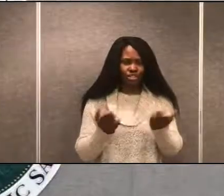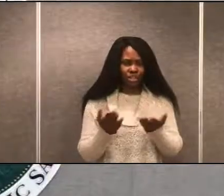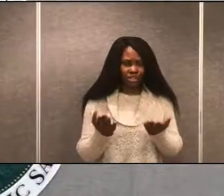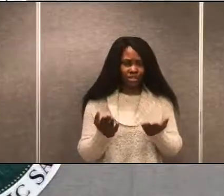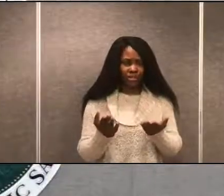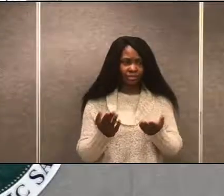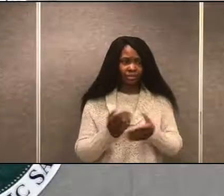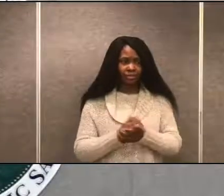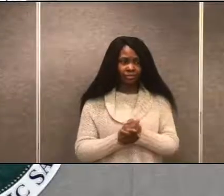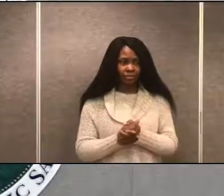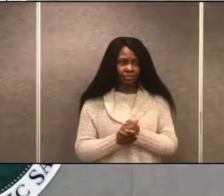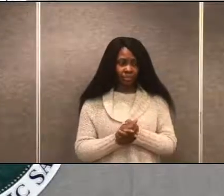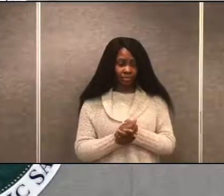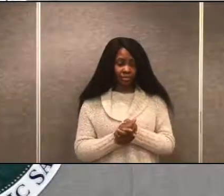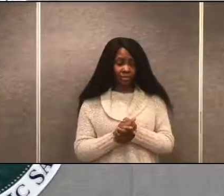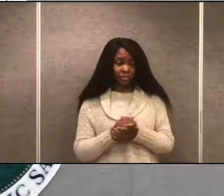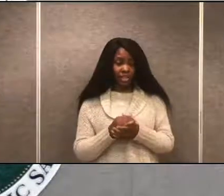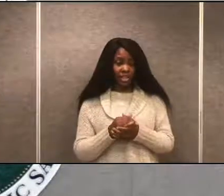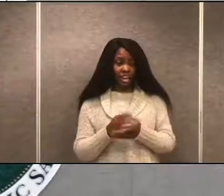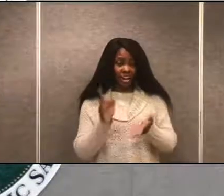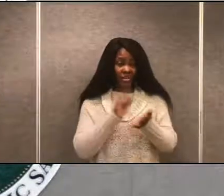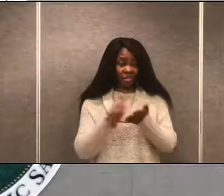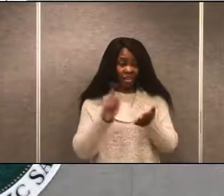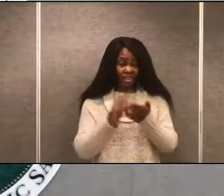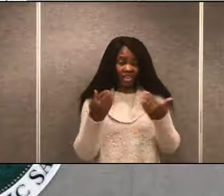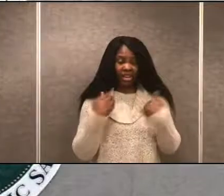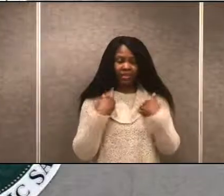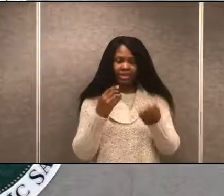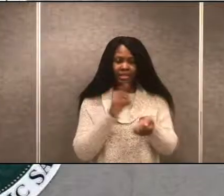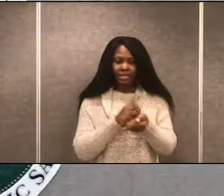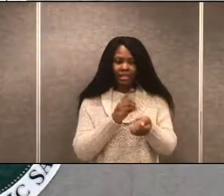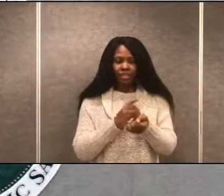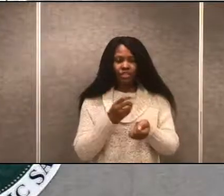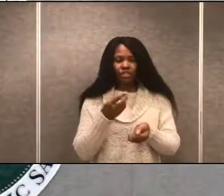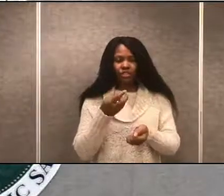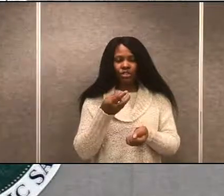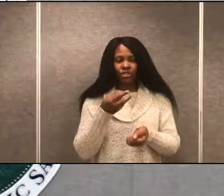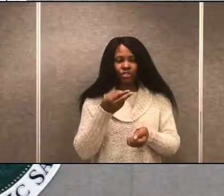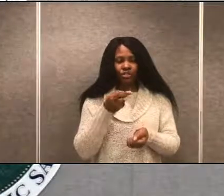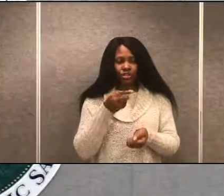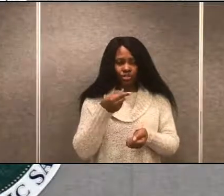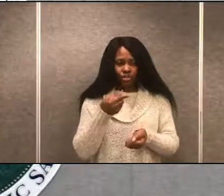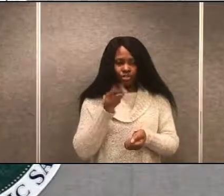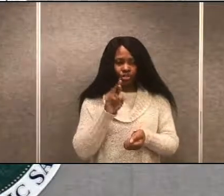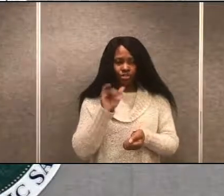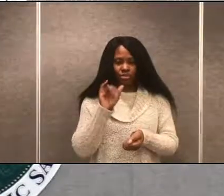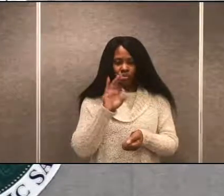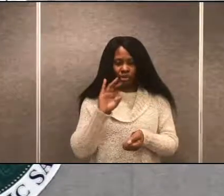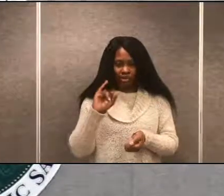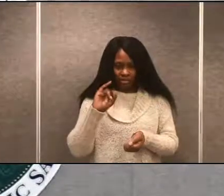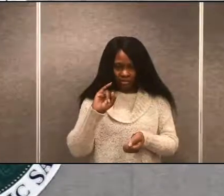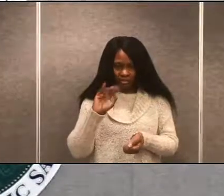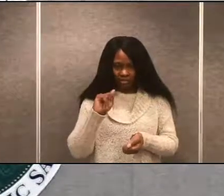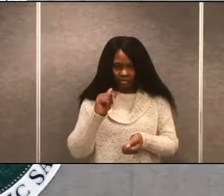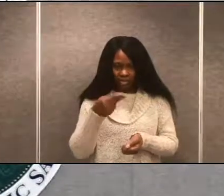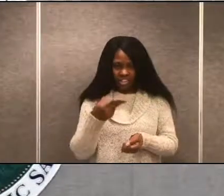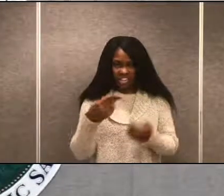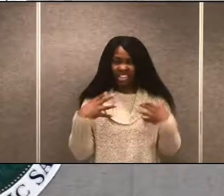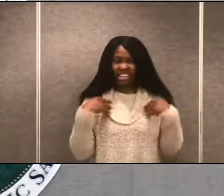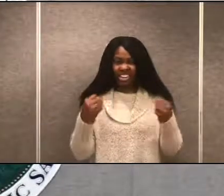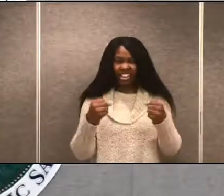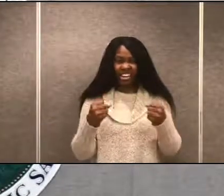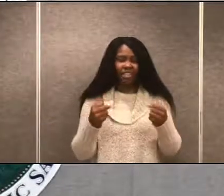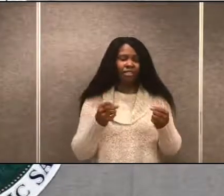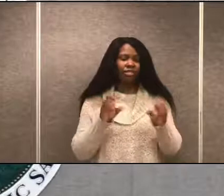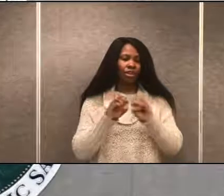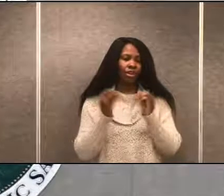weekly Dr. Monique Griffin is on, and our health officer, Victor Cote. we thank everybody really for joining,